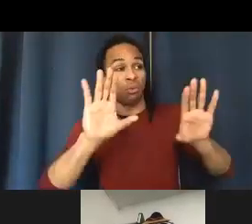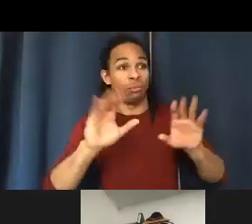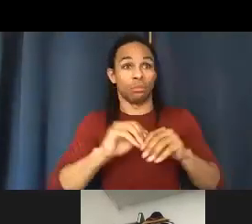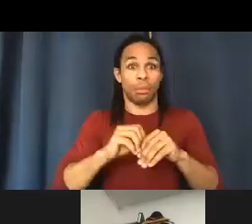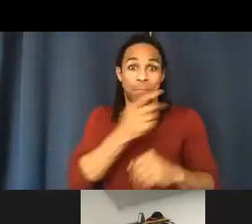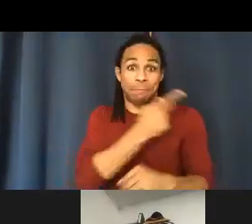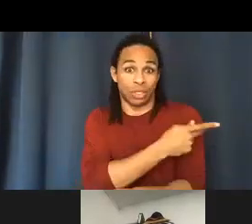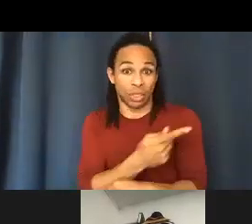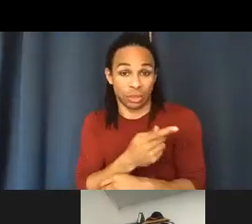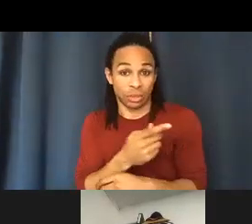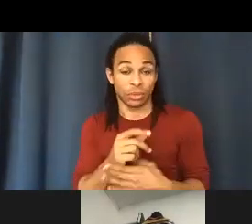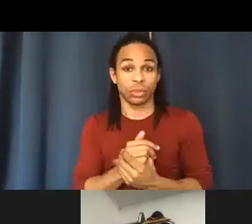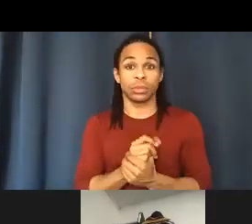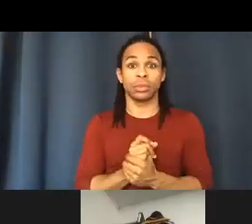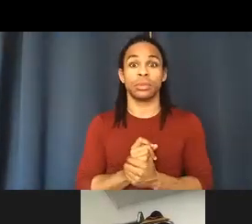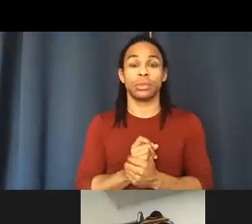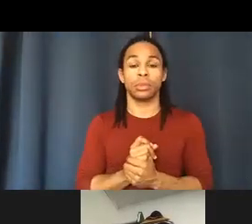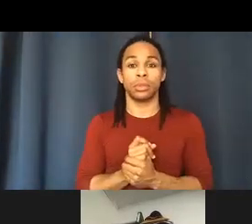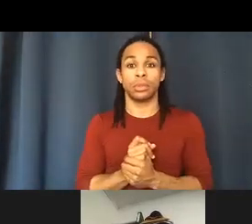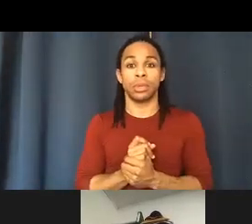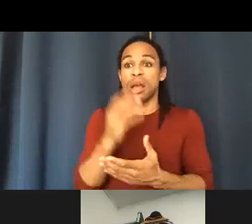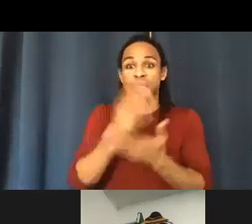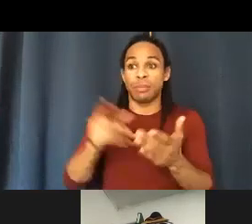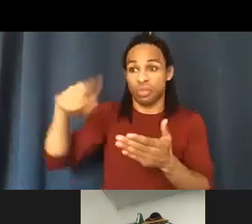Those folks have been redistributed